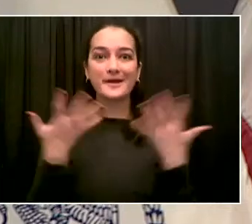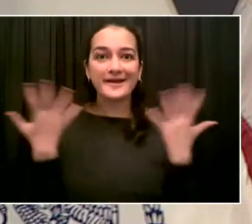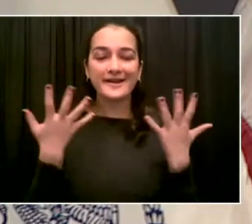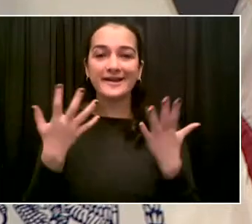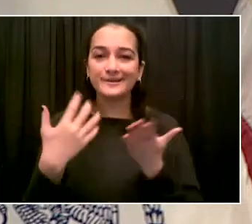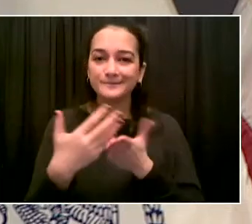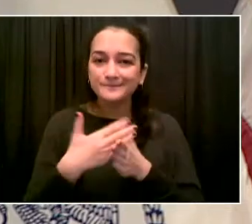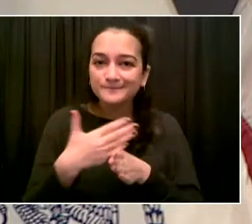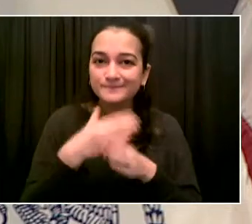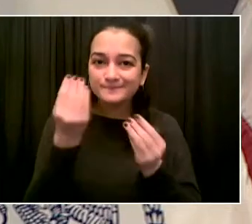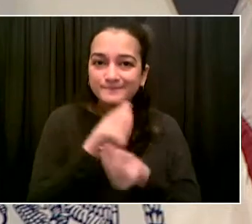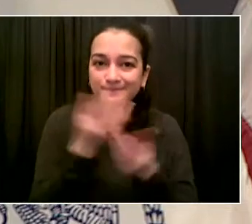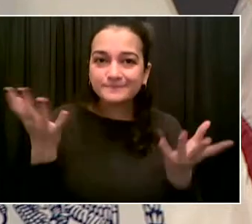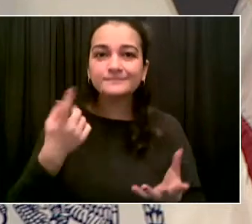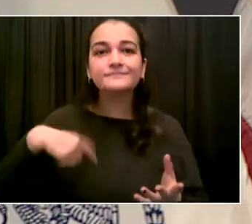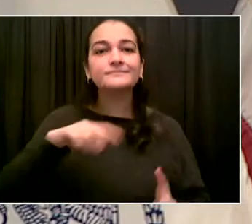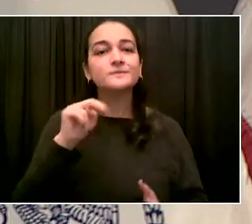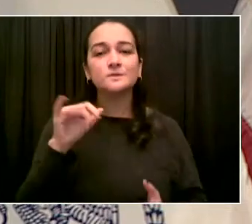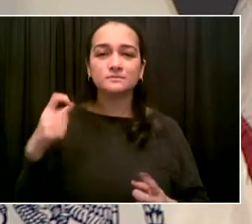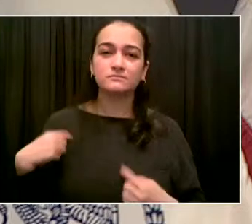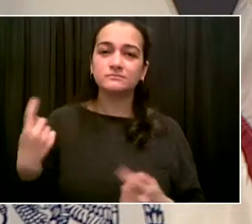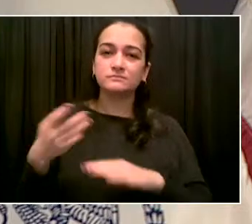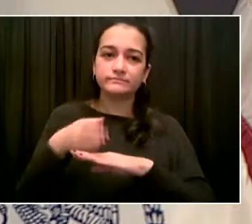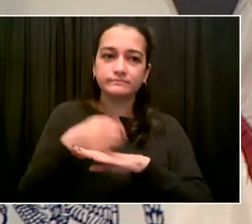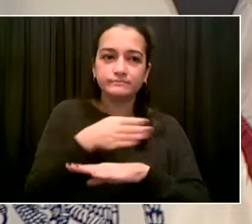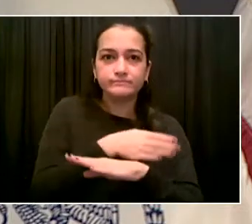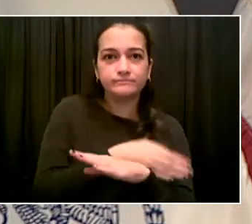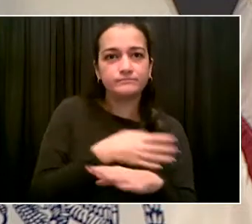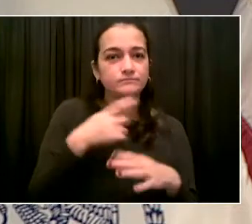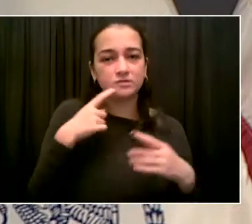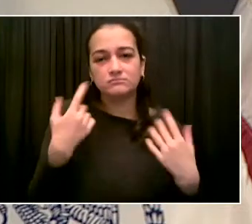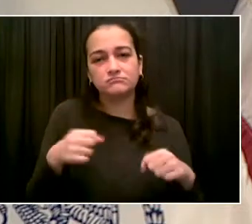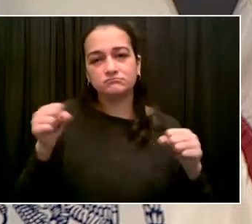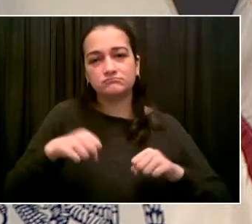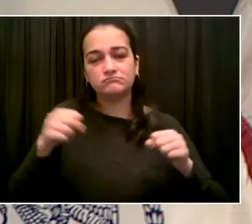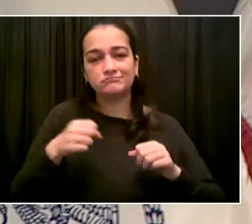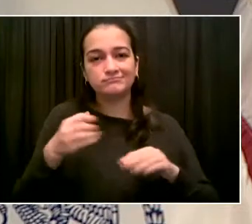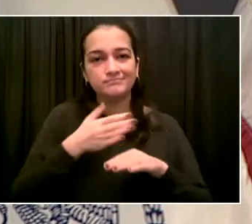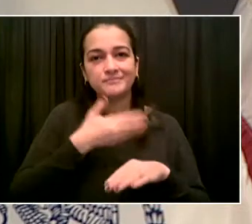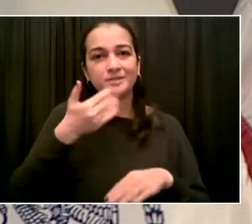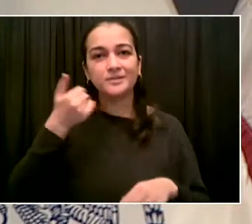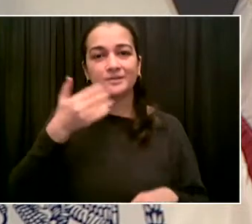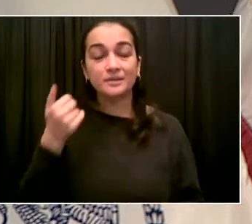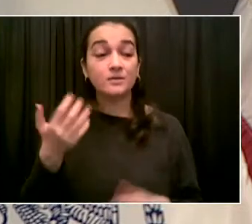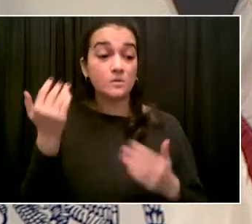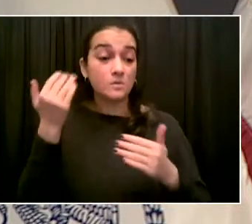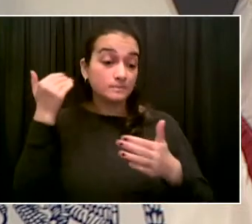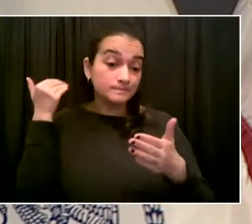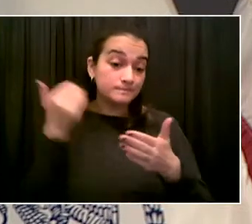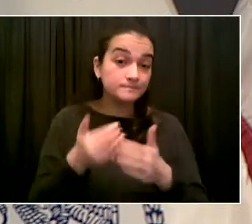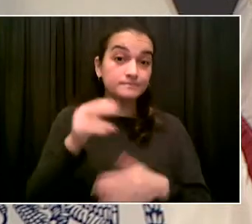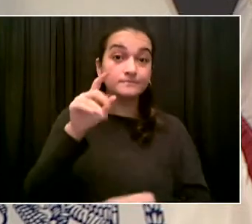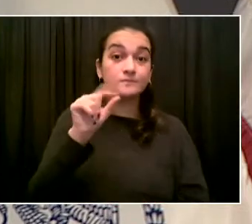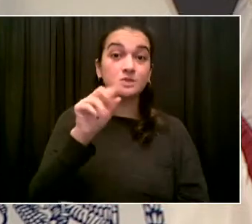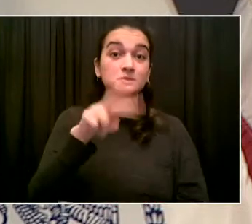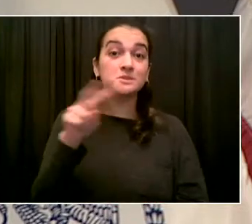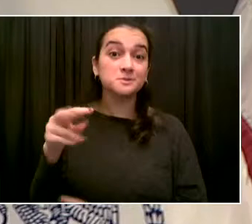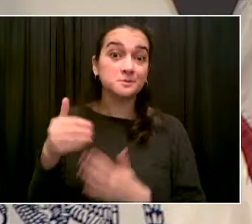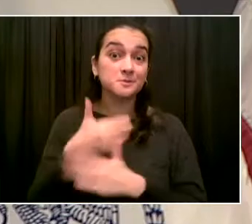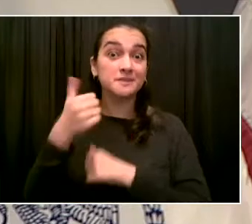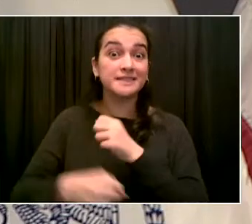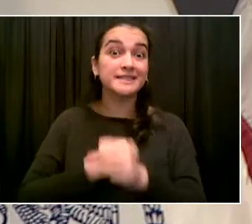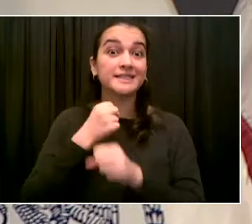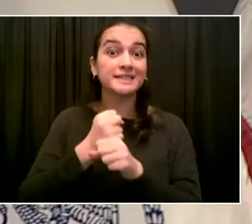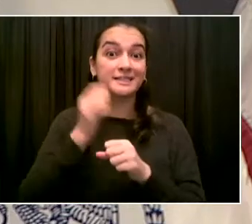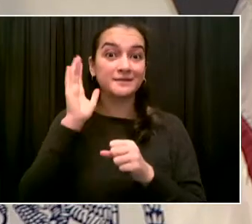am very hopeful for 2022. I'm very hopeful for Mayor-elect Eric Adams. But we can't always do it alone.